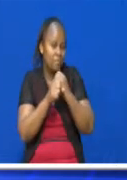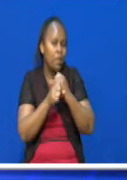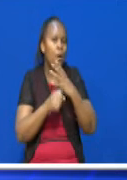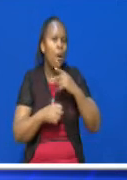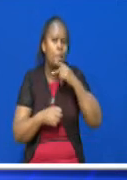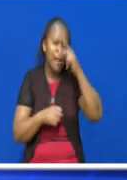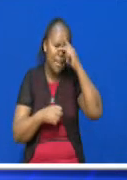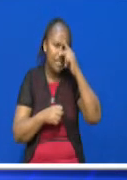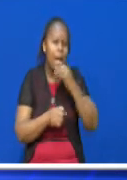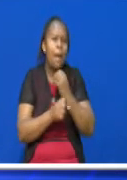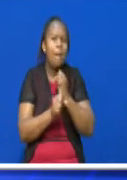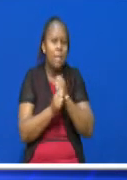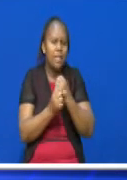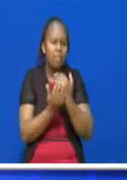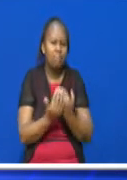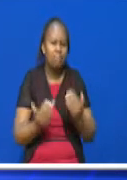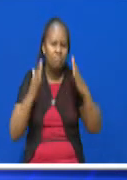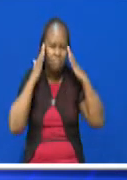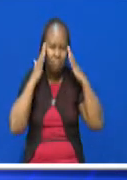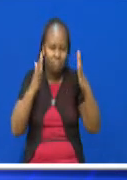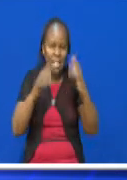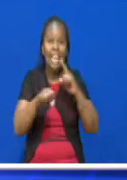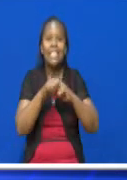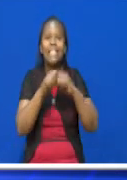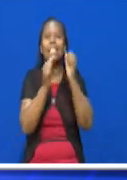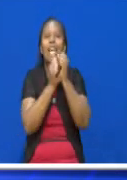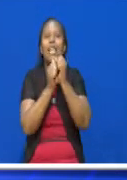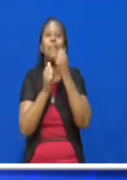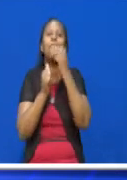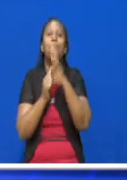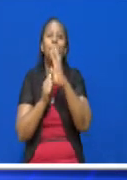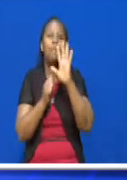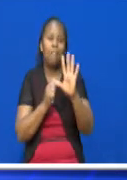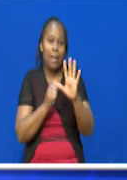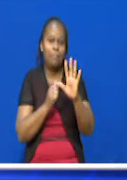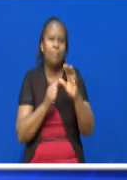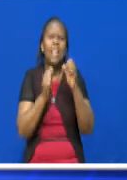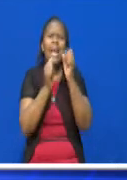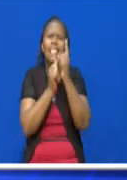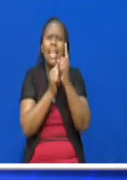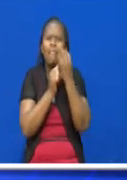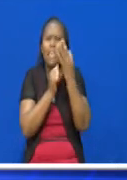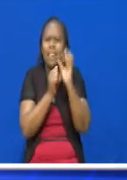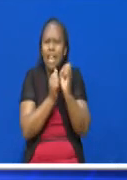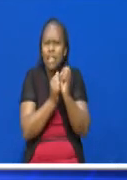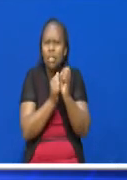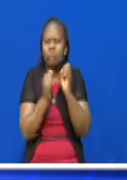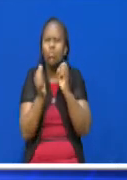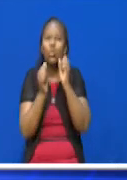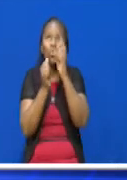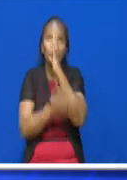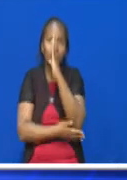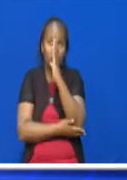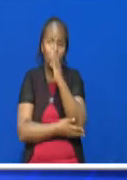parents, make them sit down and settled at 10:55 for this. At 11:30 all the way to noon, we are going to